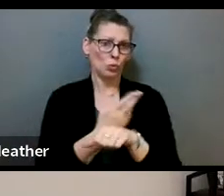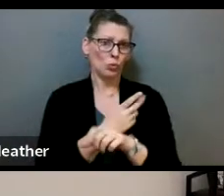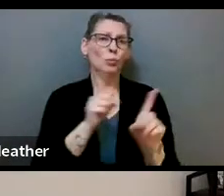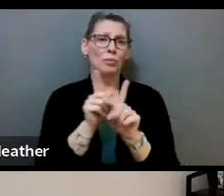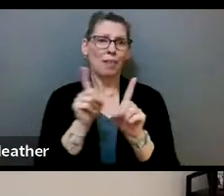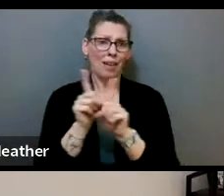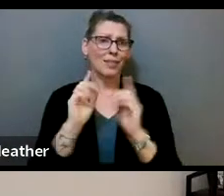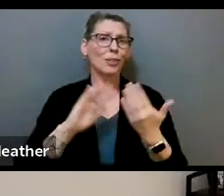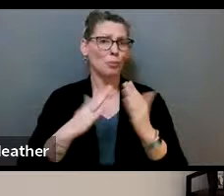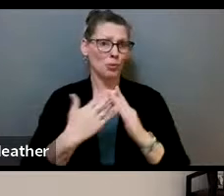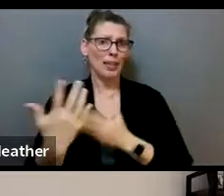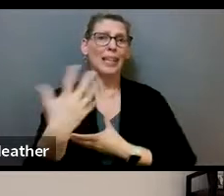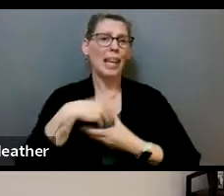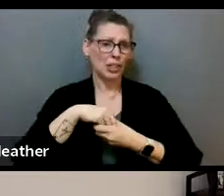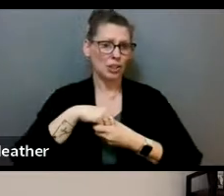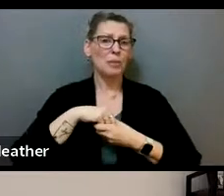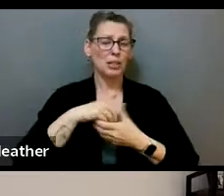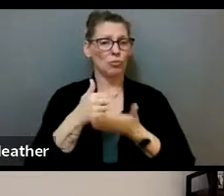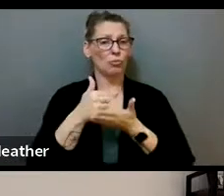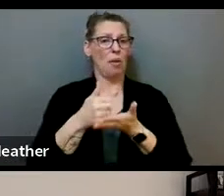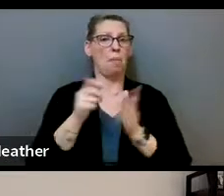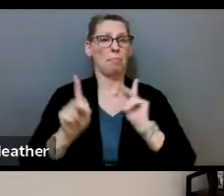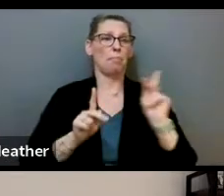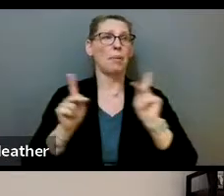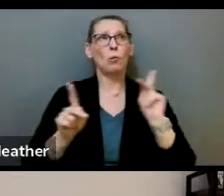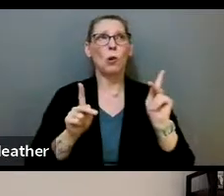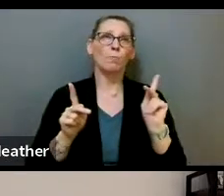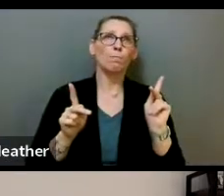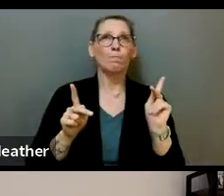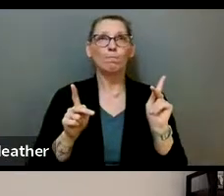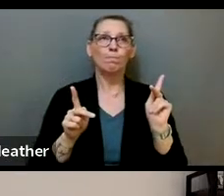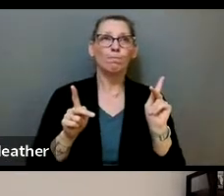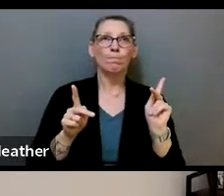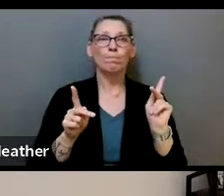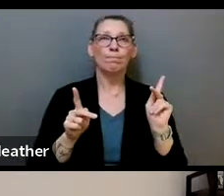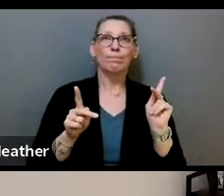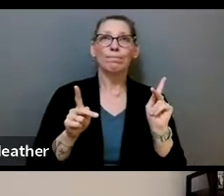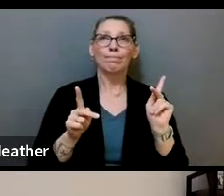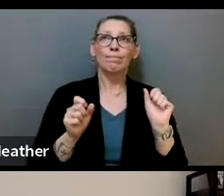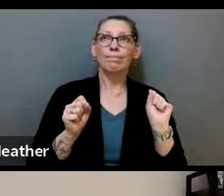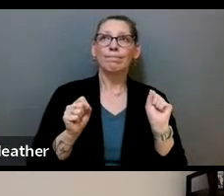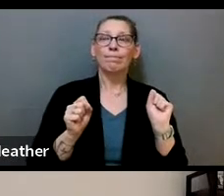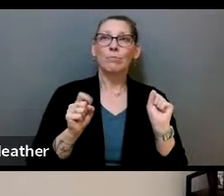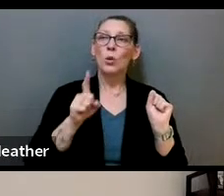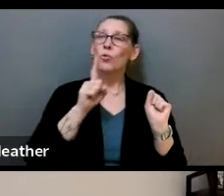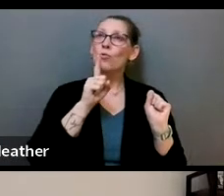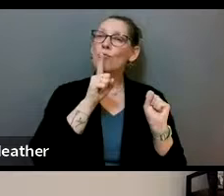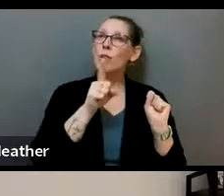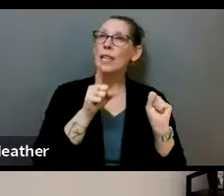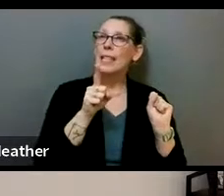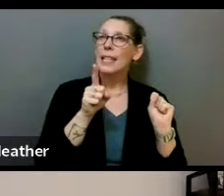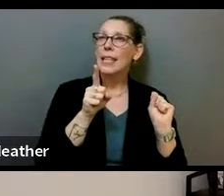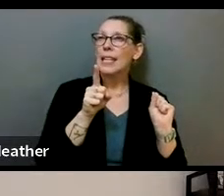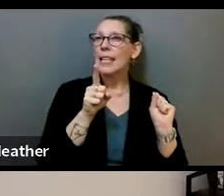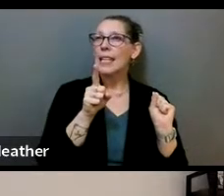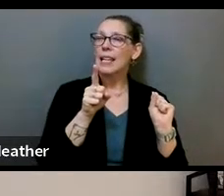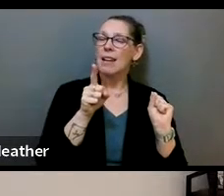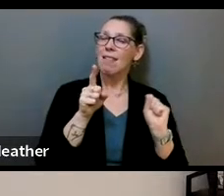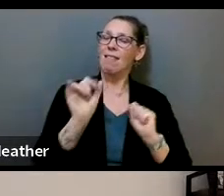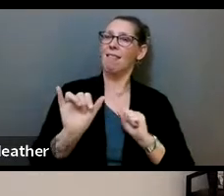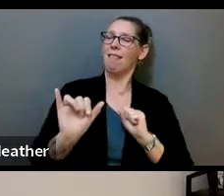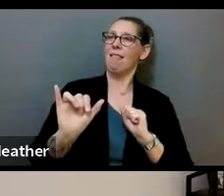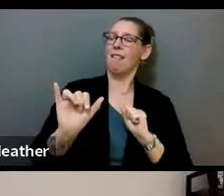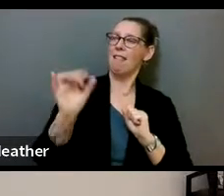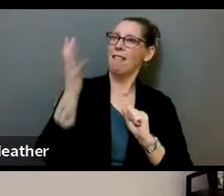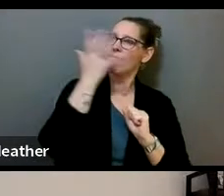engagement as a means to help people really get the real look and feel, if you will.